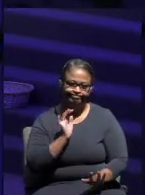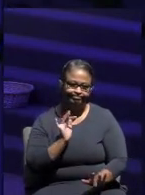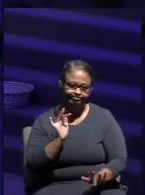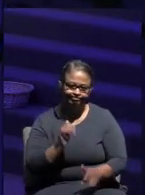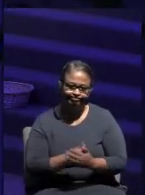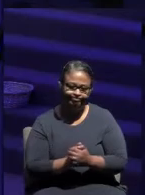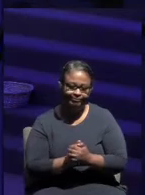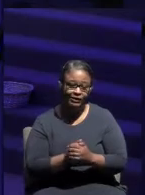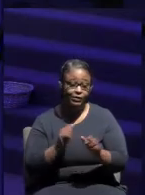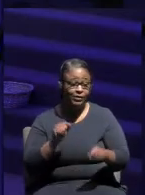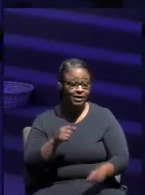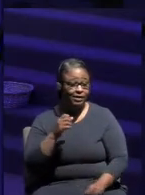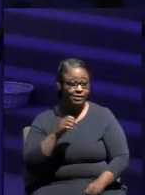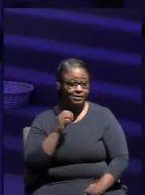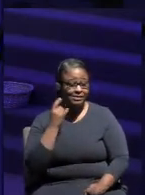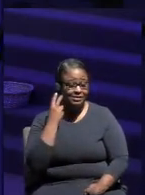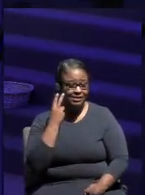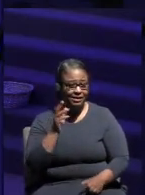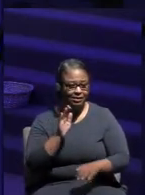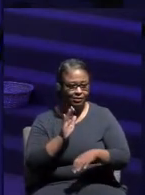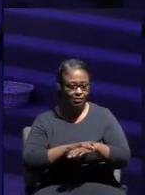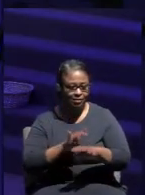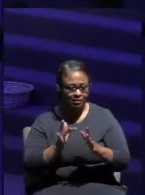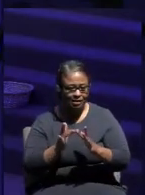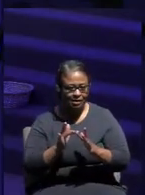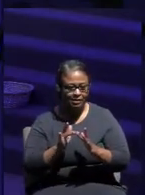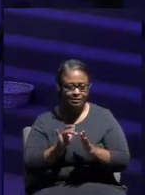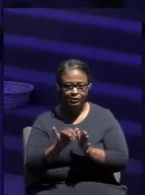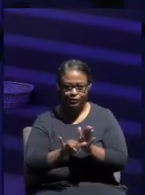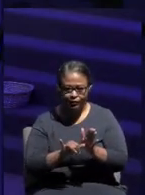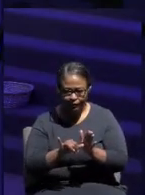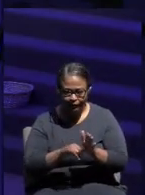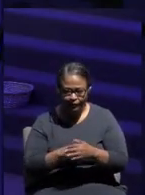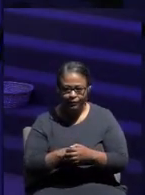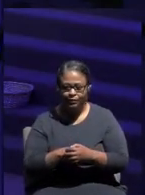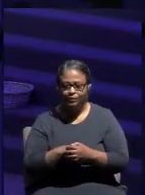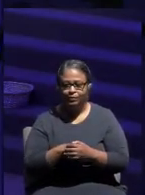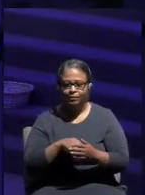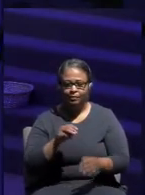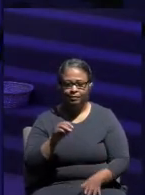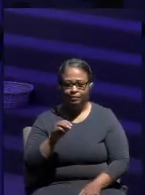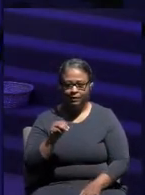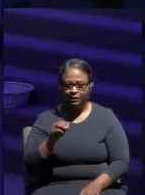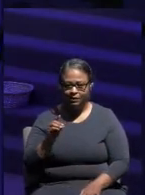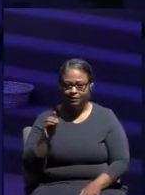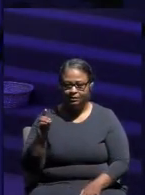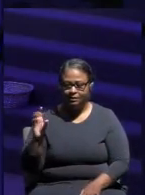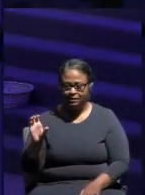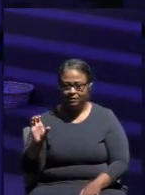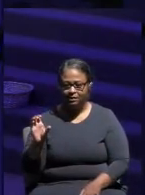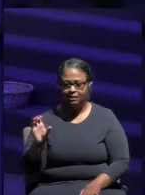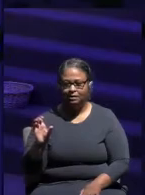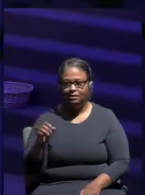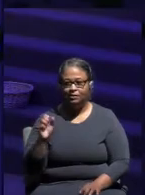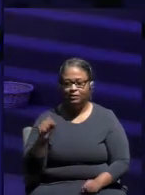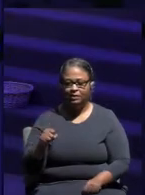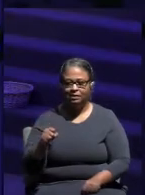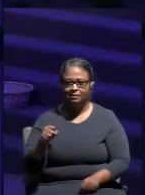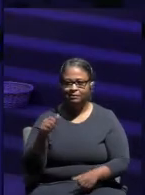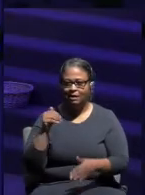YouTube at the Maryland DC District YouTube page and or their Facebook page, and you can access those